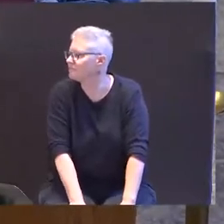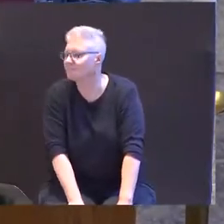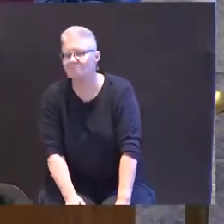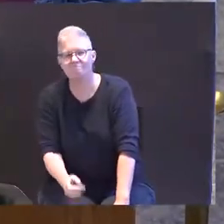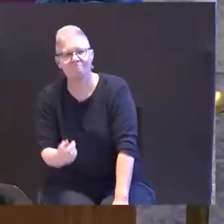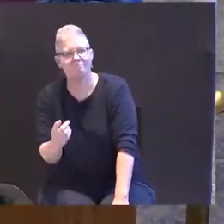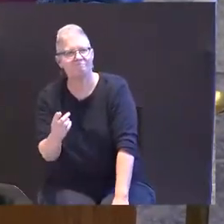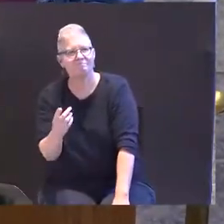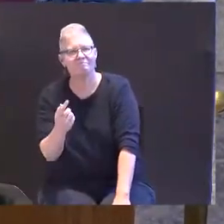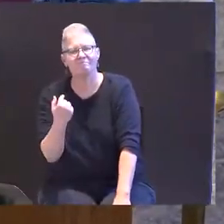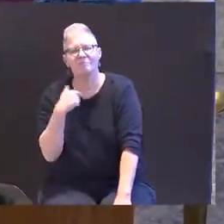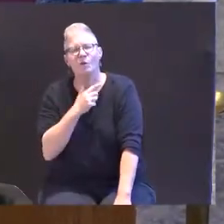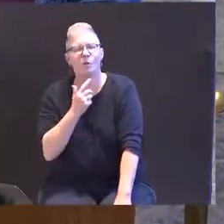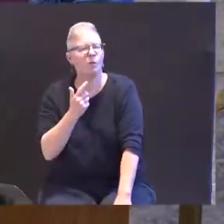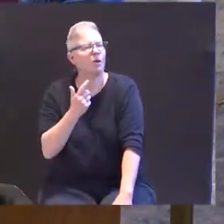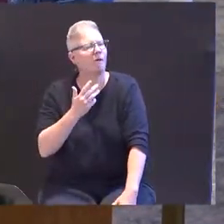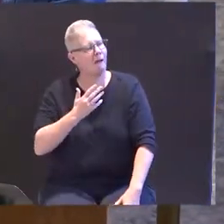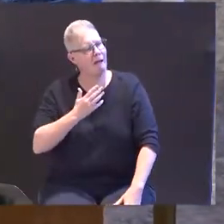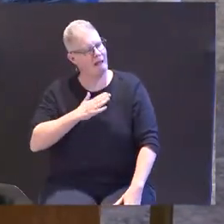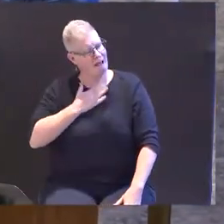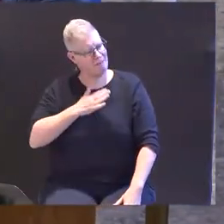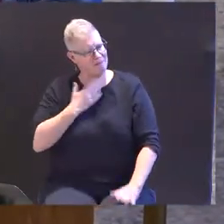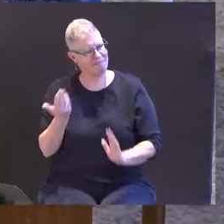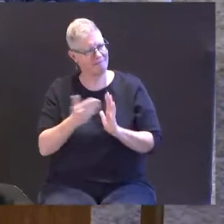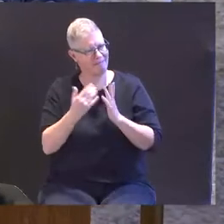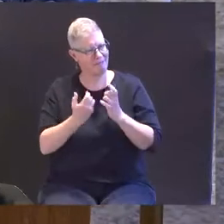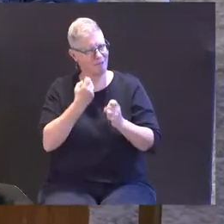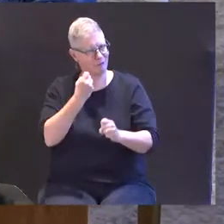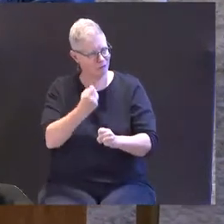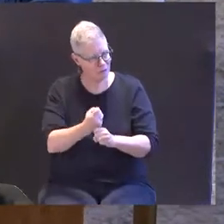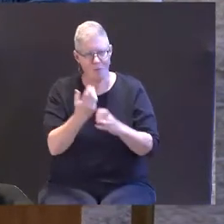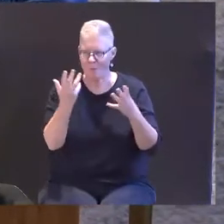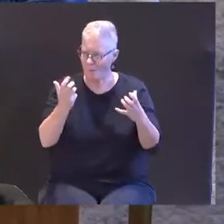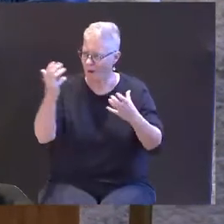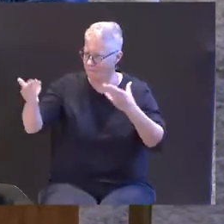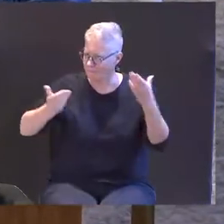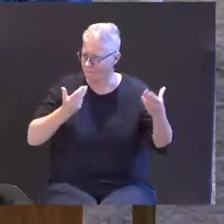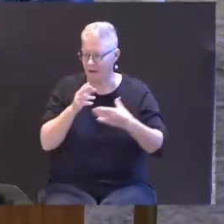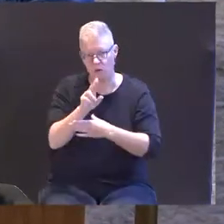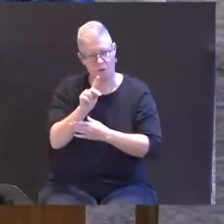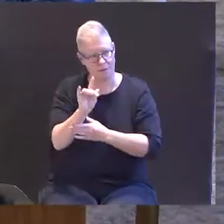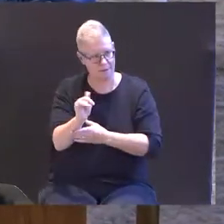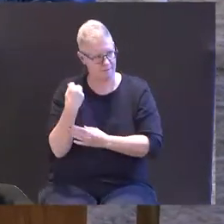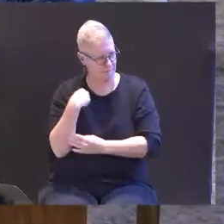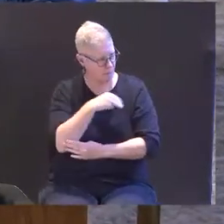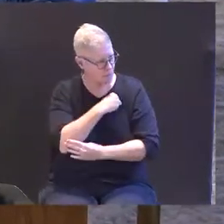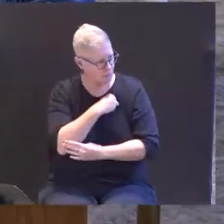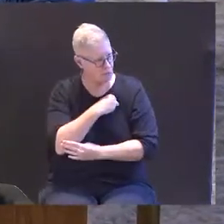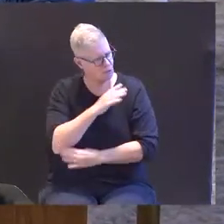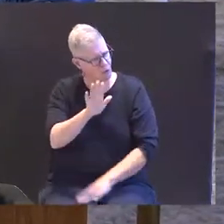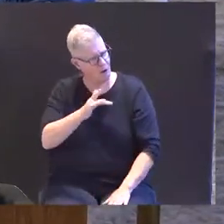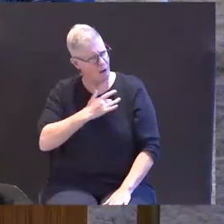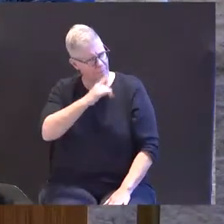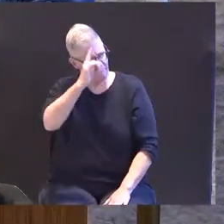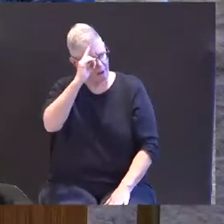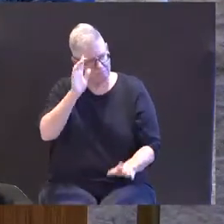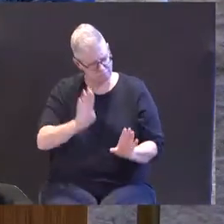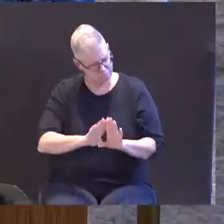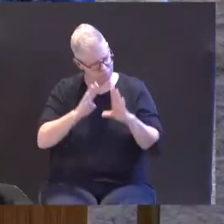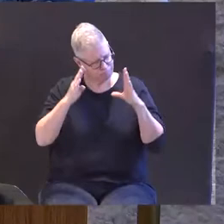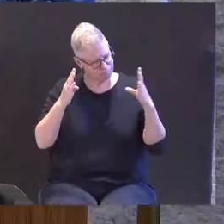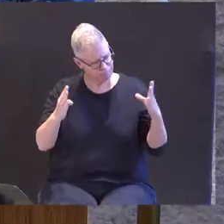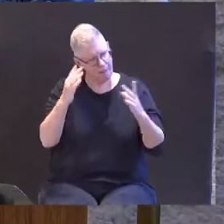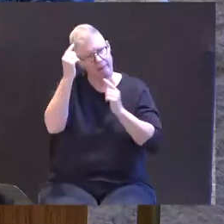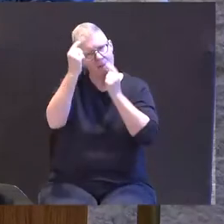we're pleased again this year to invite Unity members to open their hearts and minds and consider whether they are called to become a